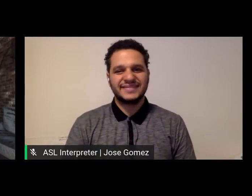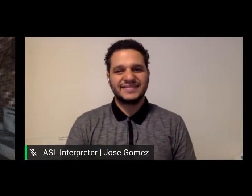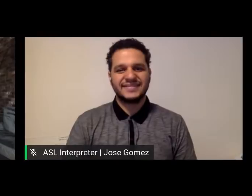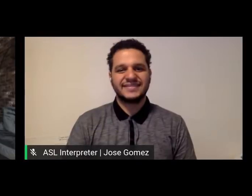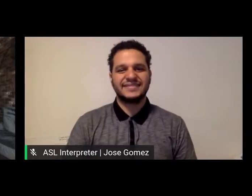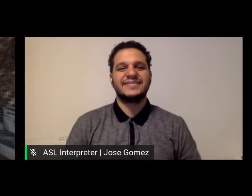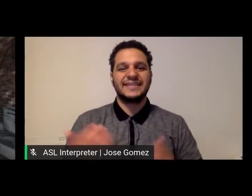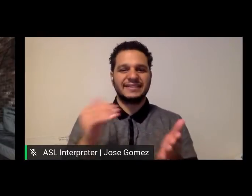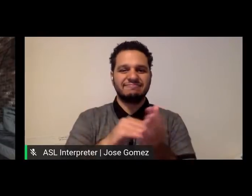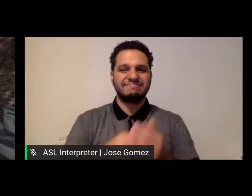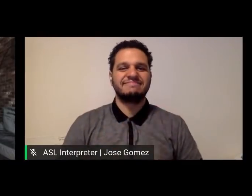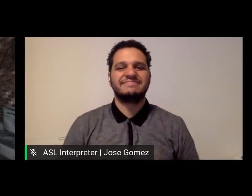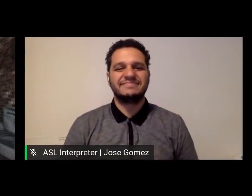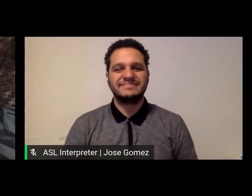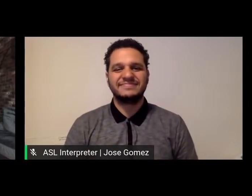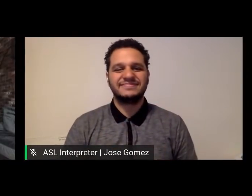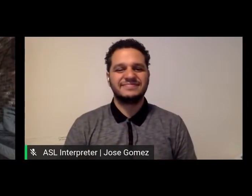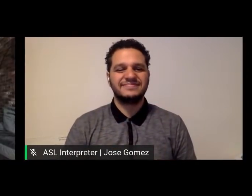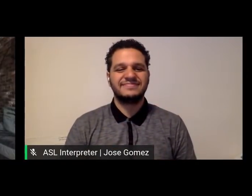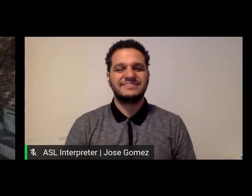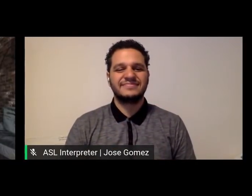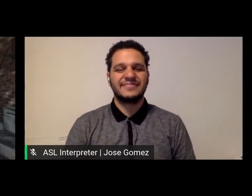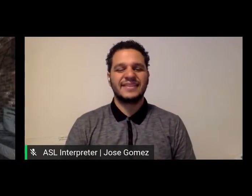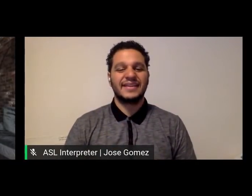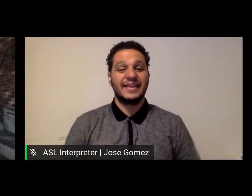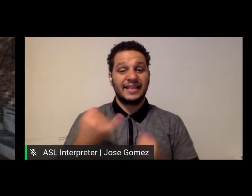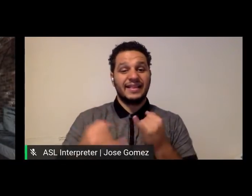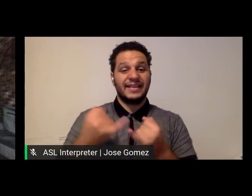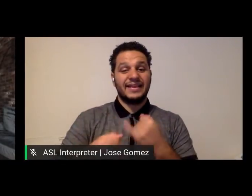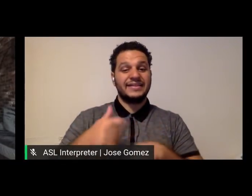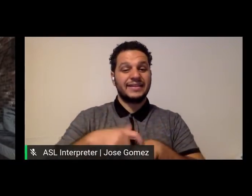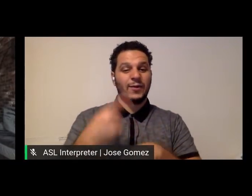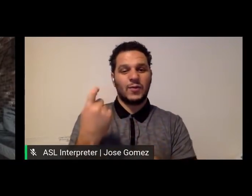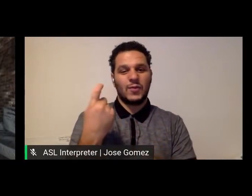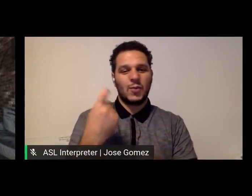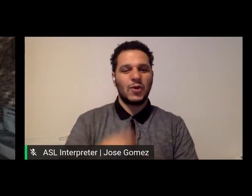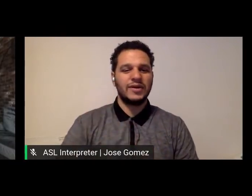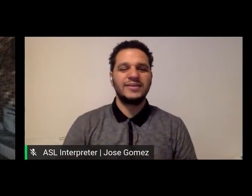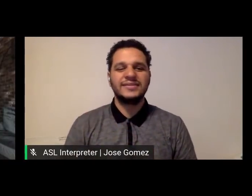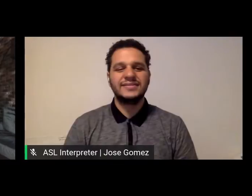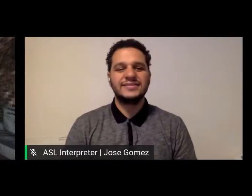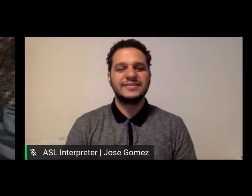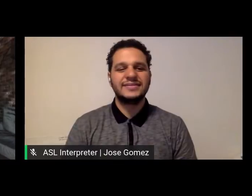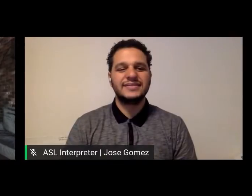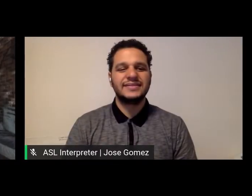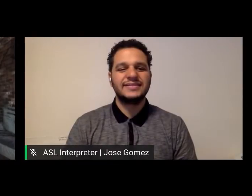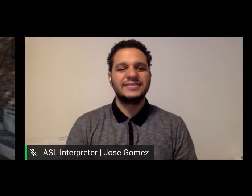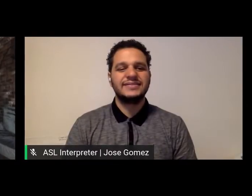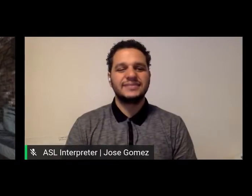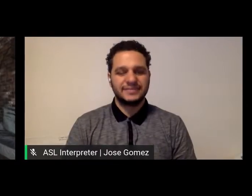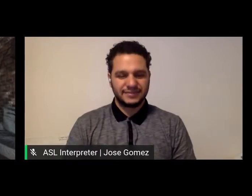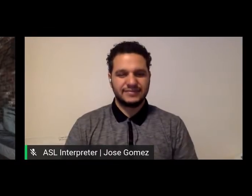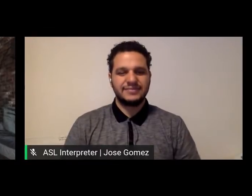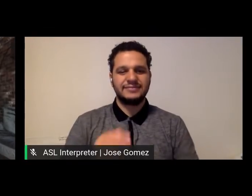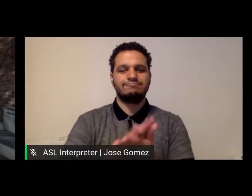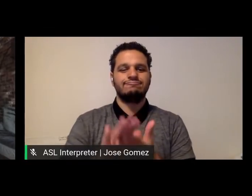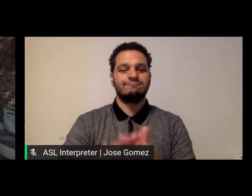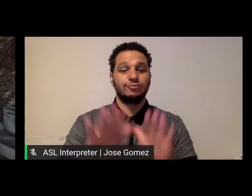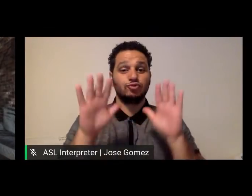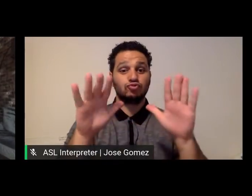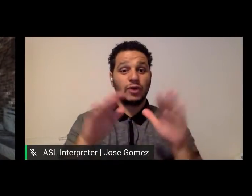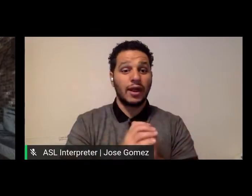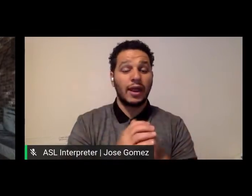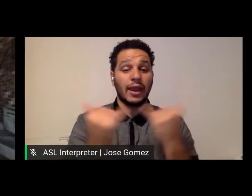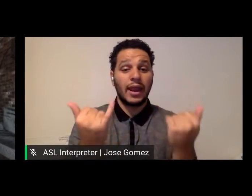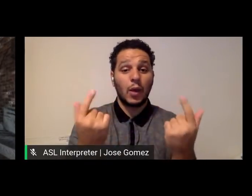and front. Last time, one more front. Great. From there, we'll